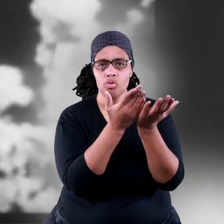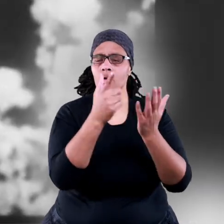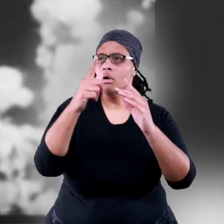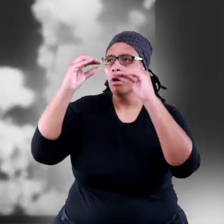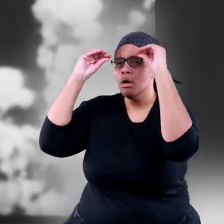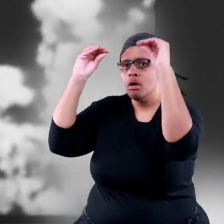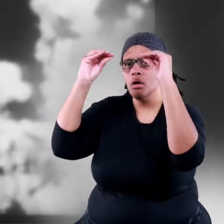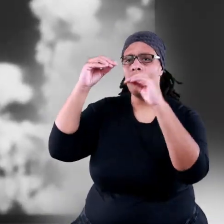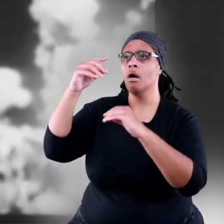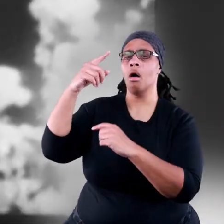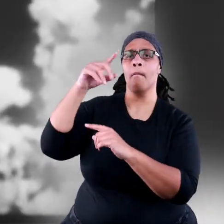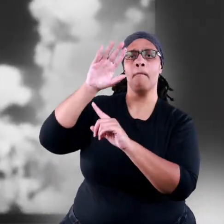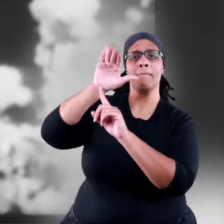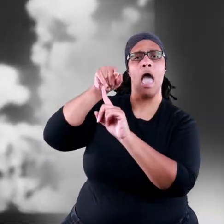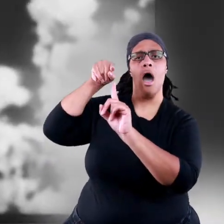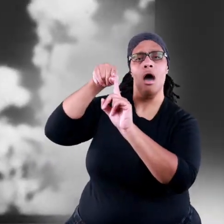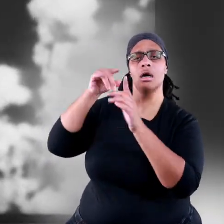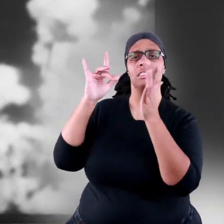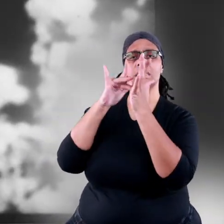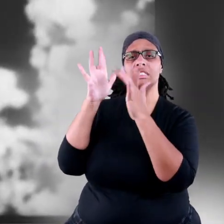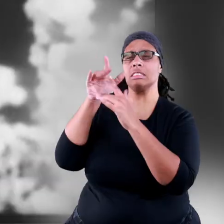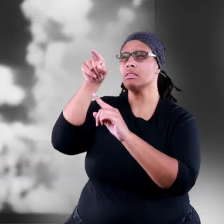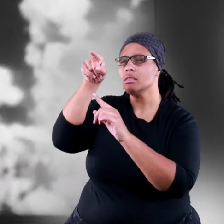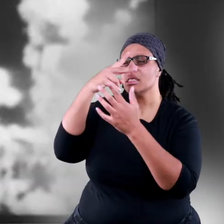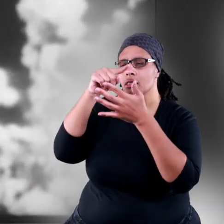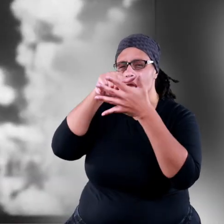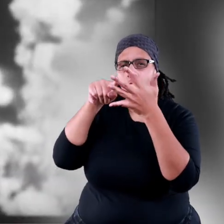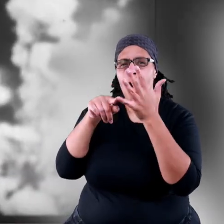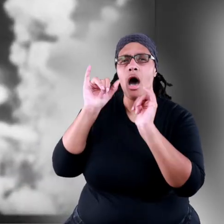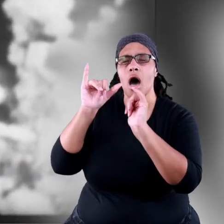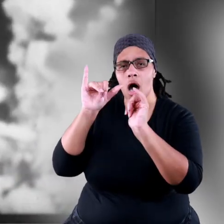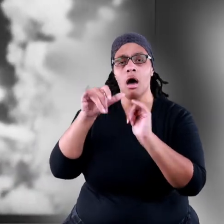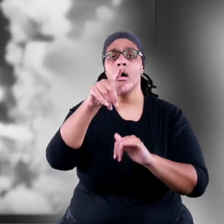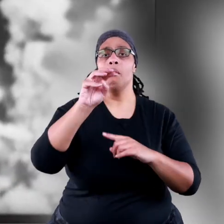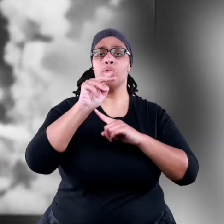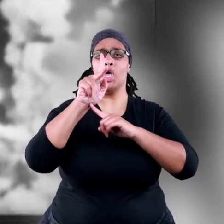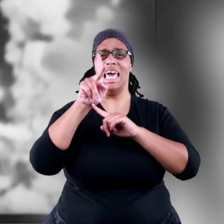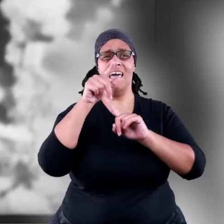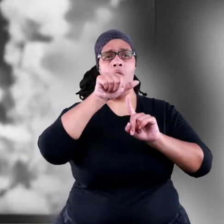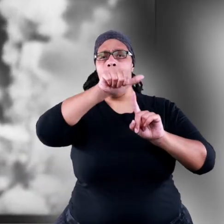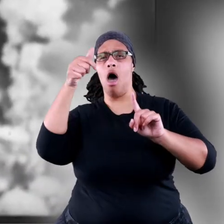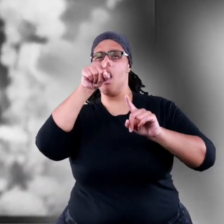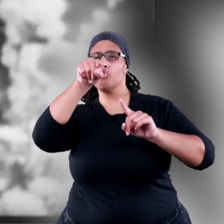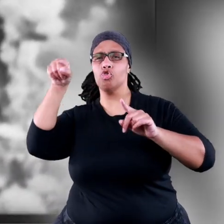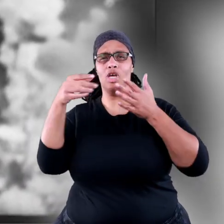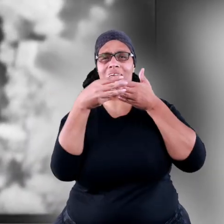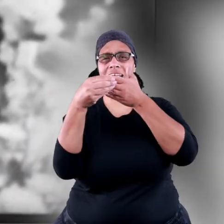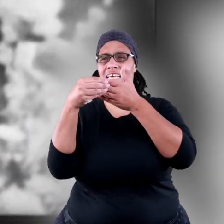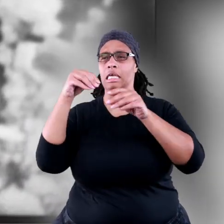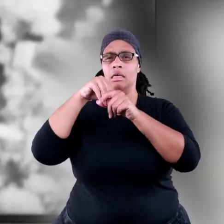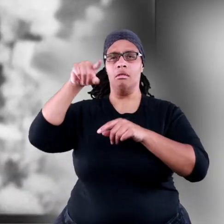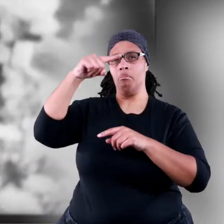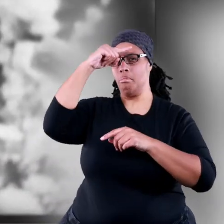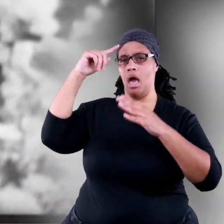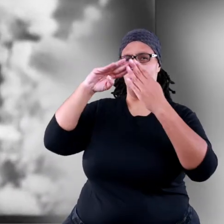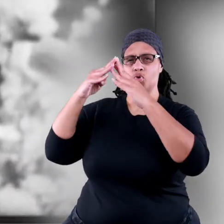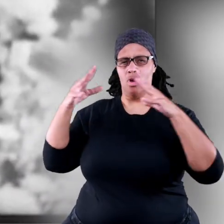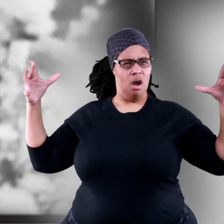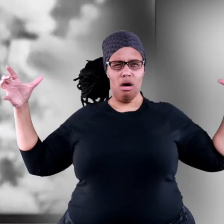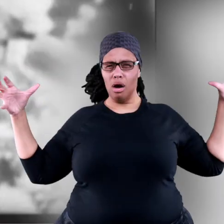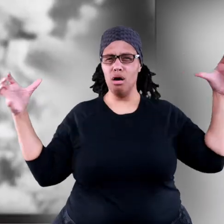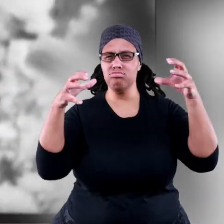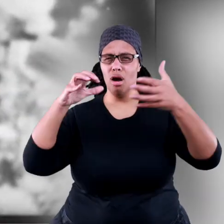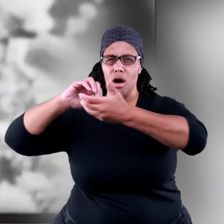Bible, he also learned about the teachings of Jesus. Martin Luther King Jr. and other leaders in the black